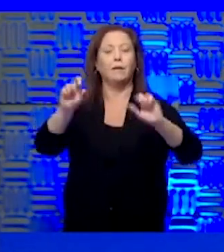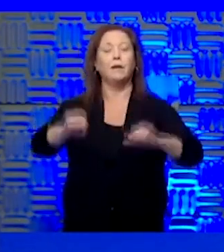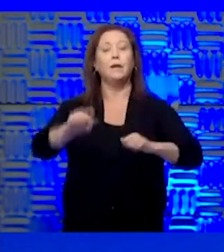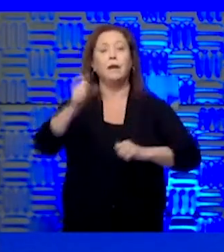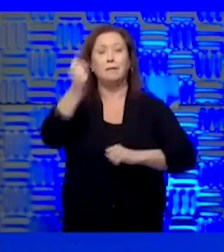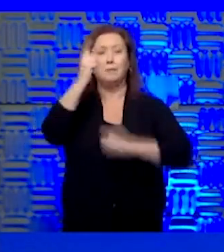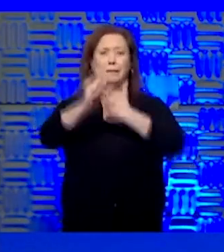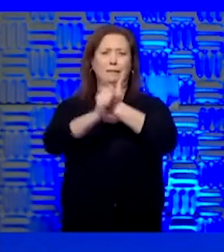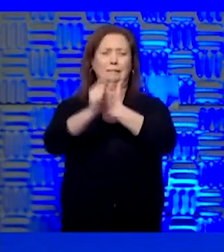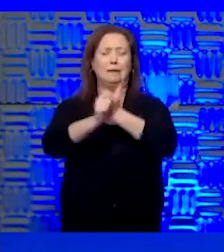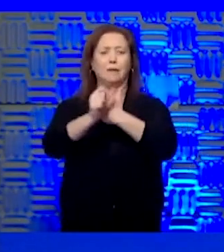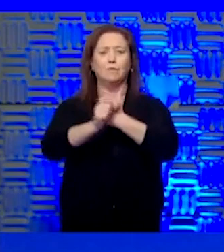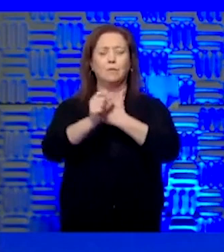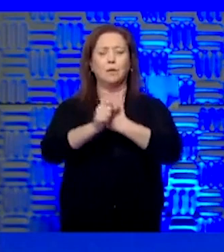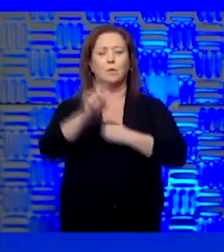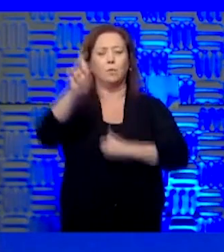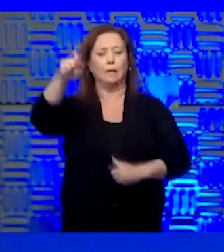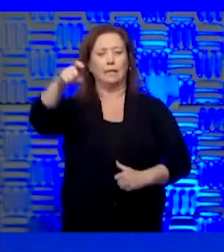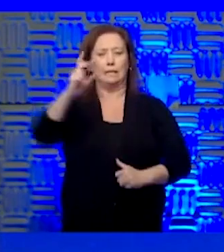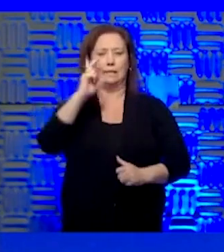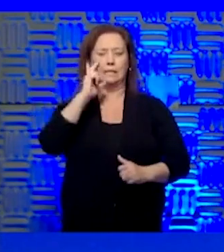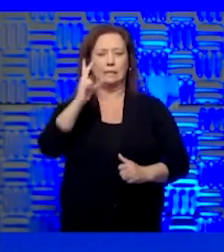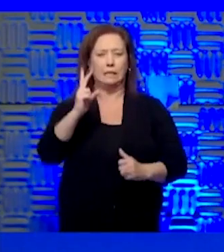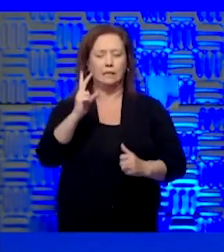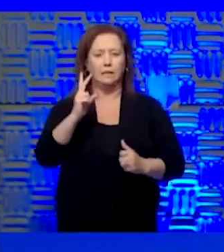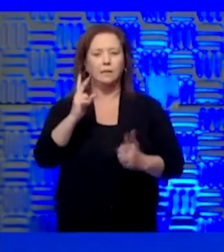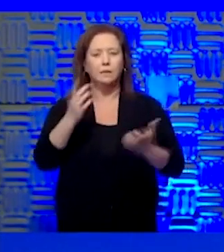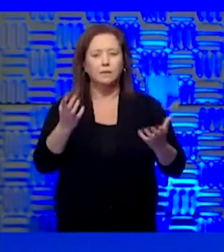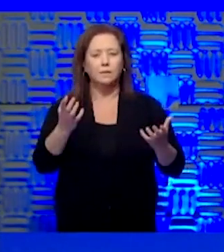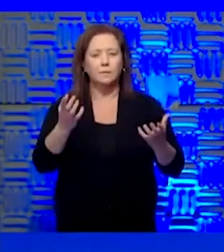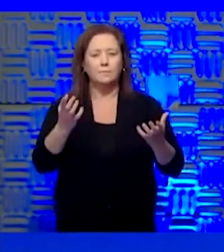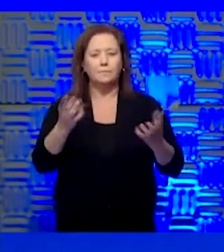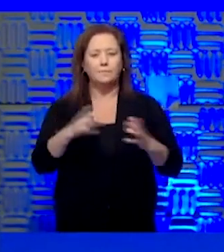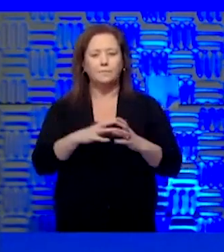dangerous thing. I think we need to kind of see what the